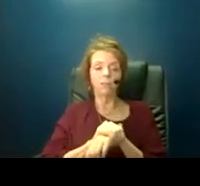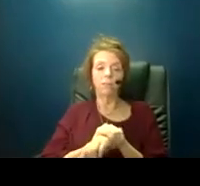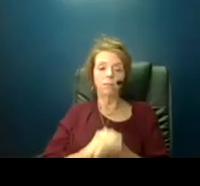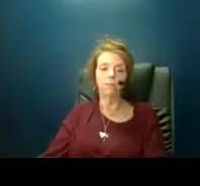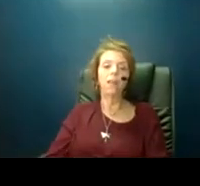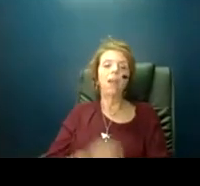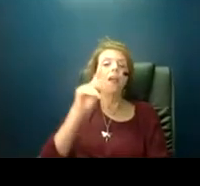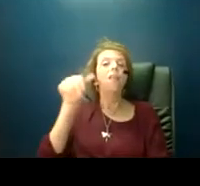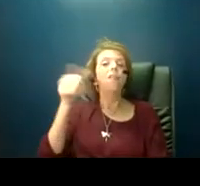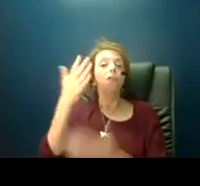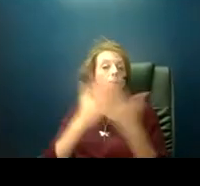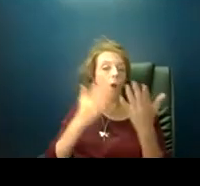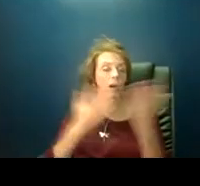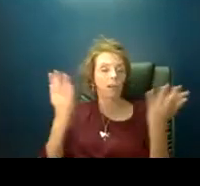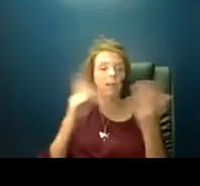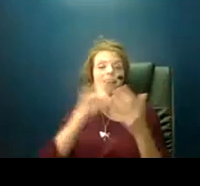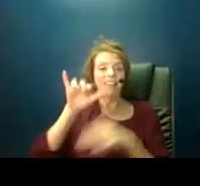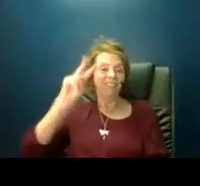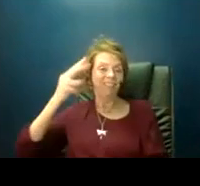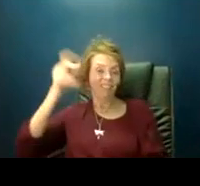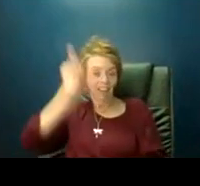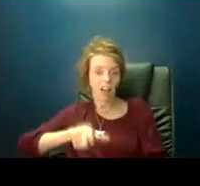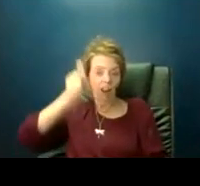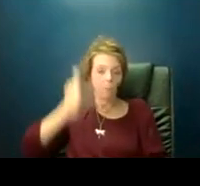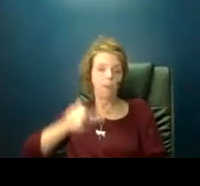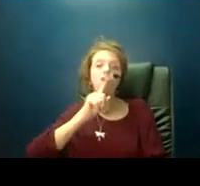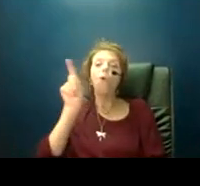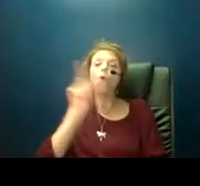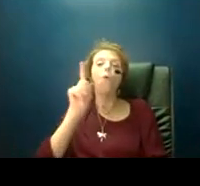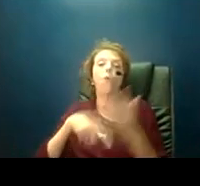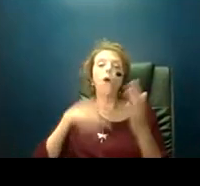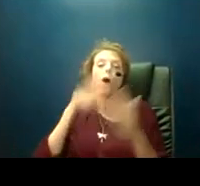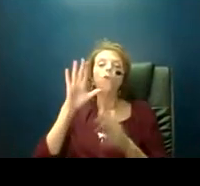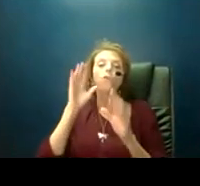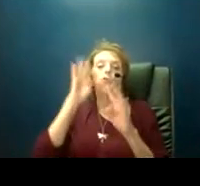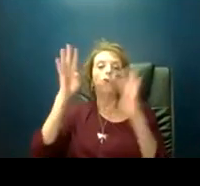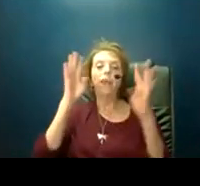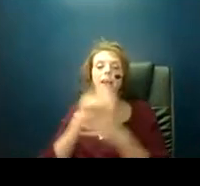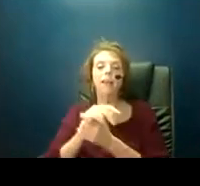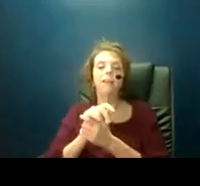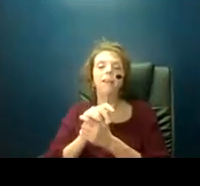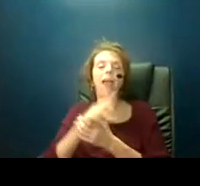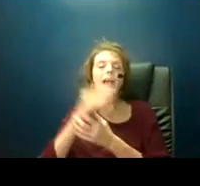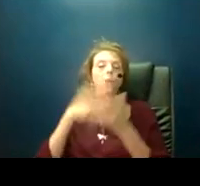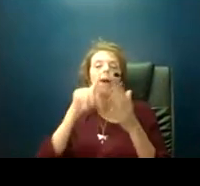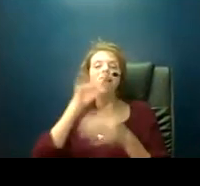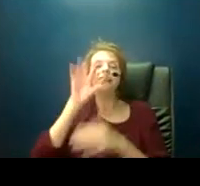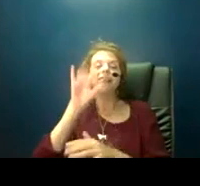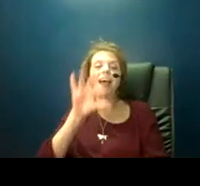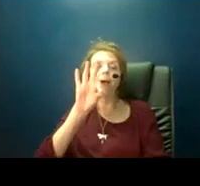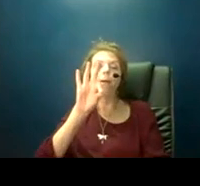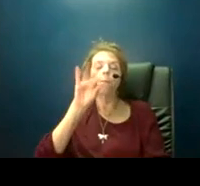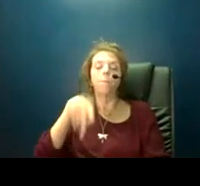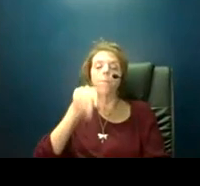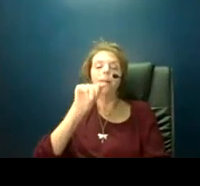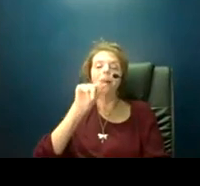the other piece then is that second column is, what are you going to create, and what is that platform? So where